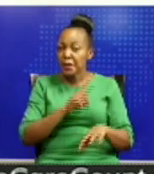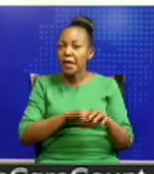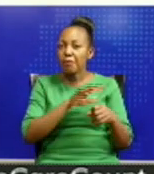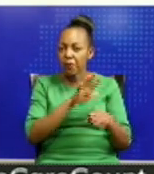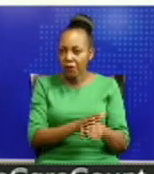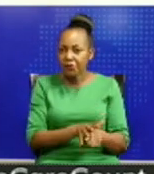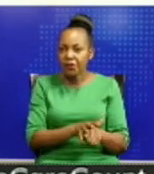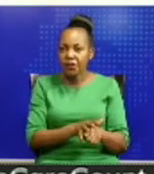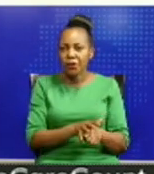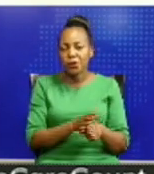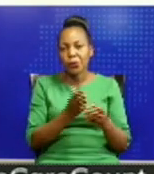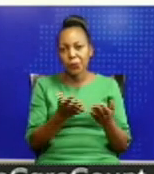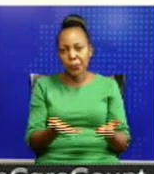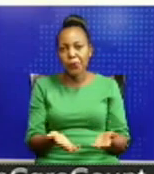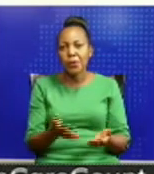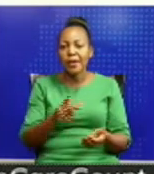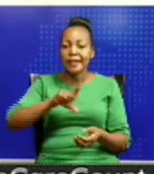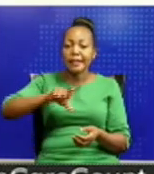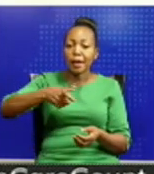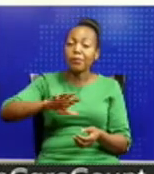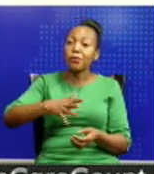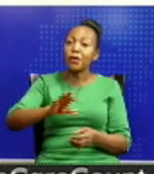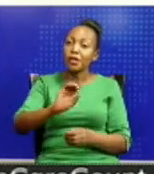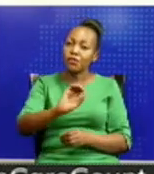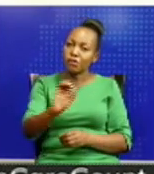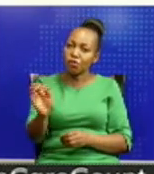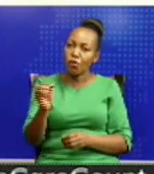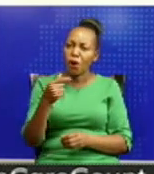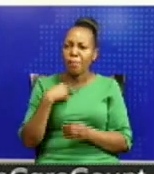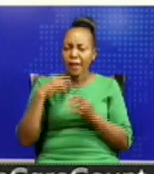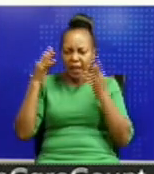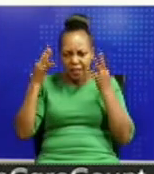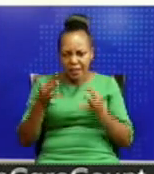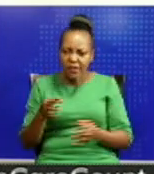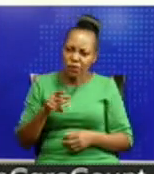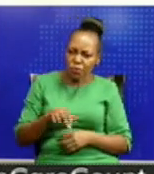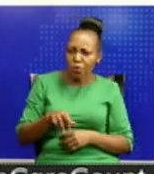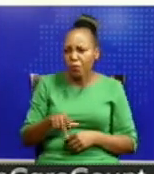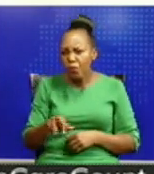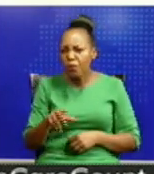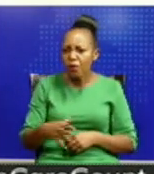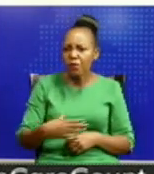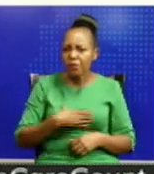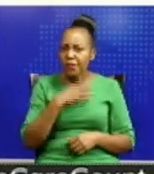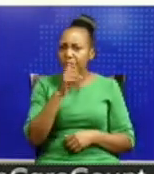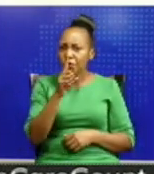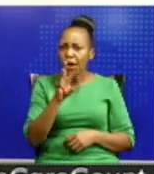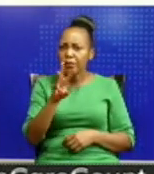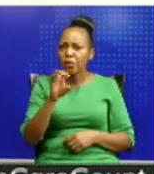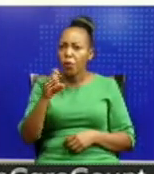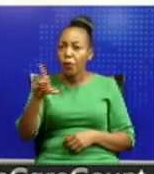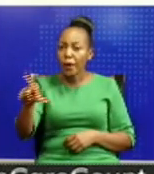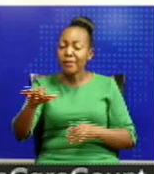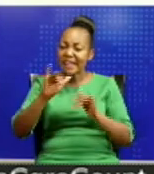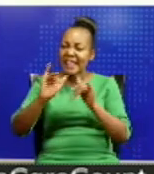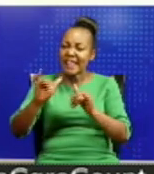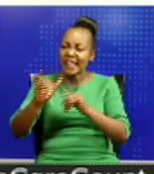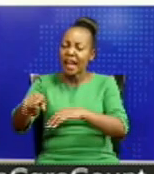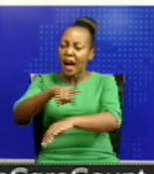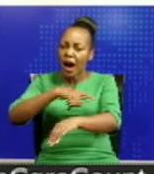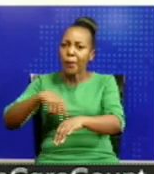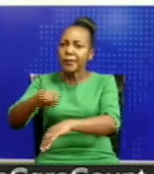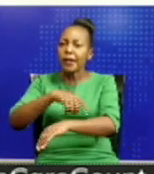lockdown, we had no water, and I had to go to one of the wells to get some water. And I had to spend about